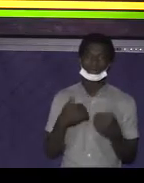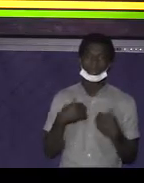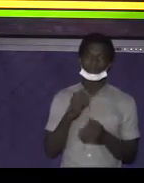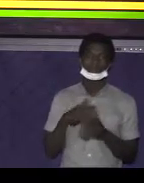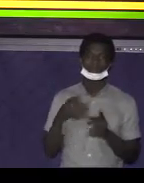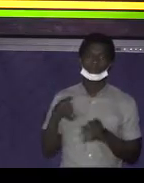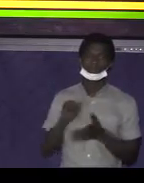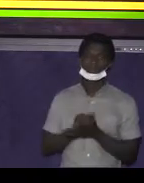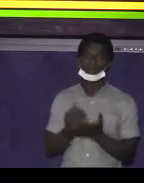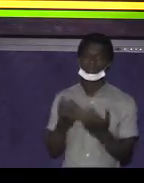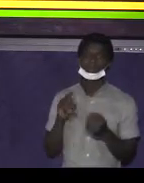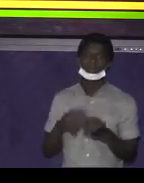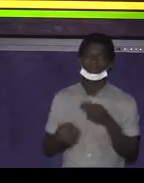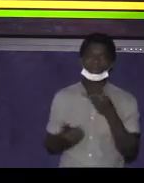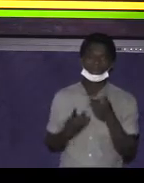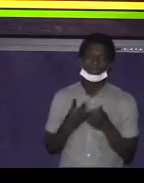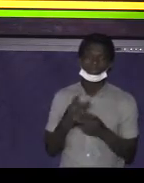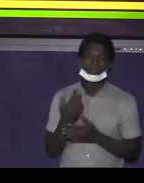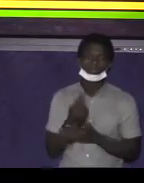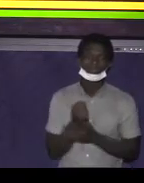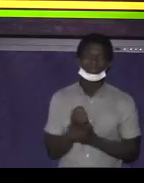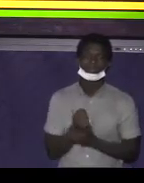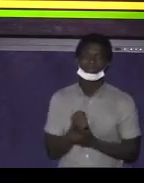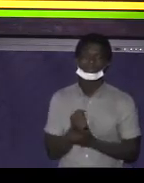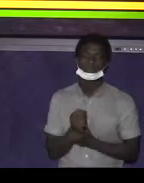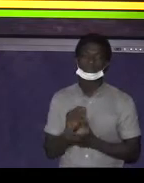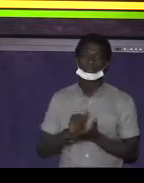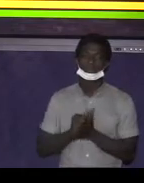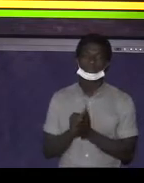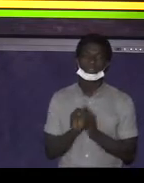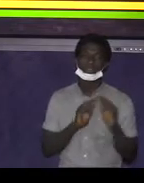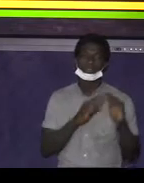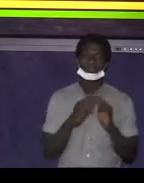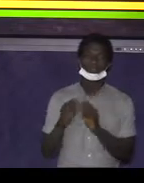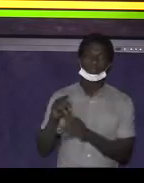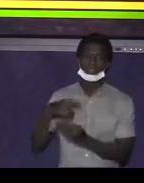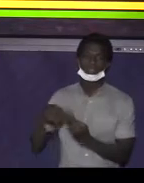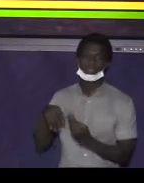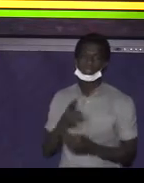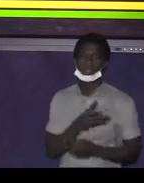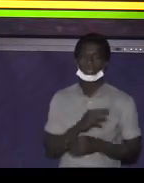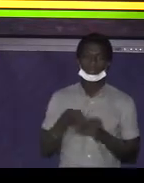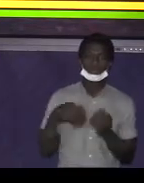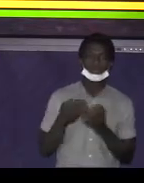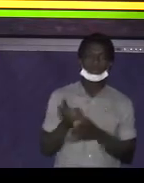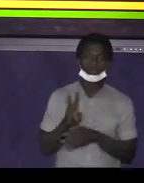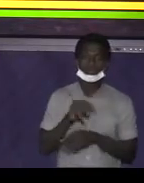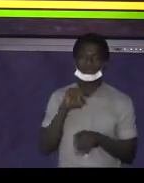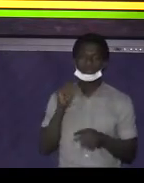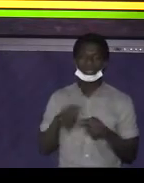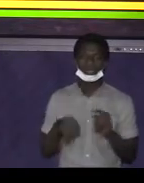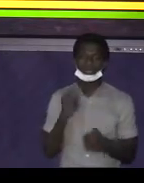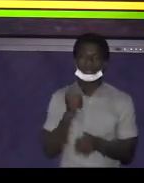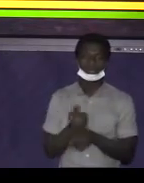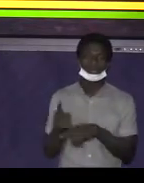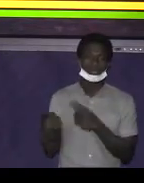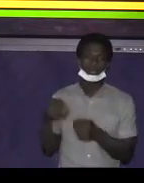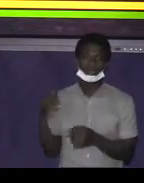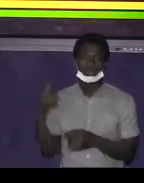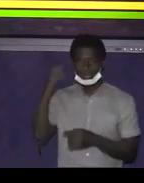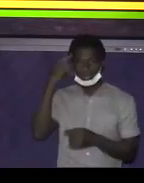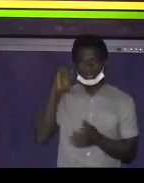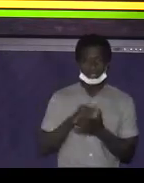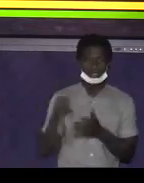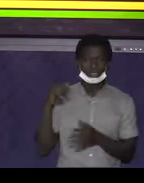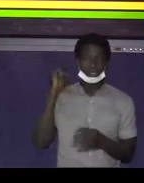had some people that wanted to visit those villages around, and all of them cannot just represent, and